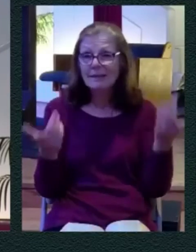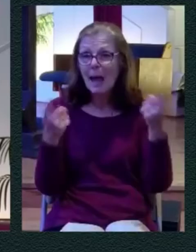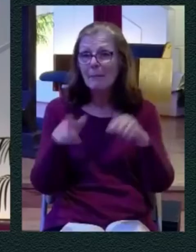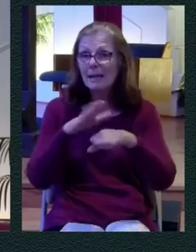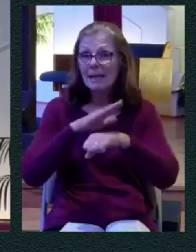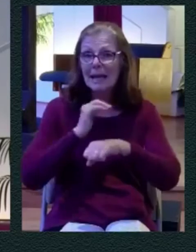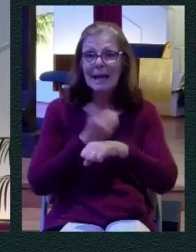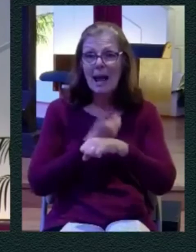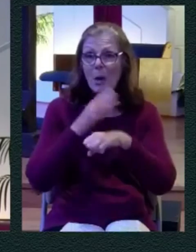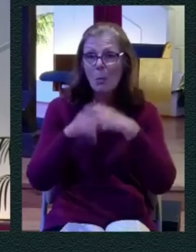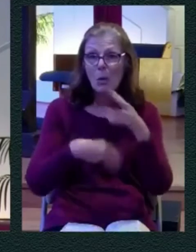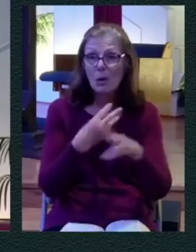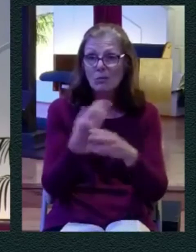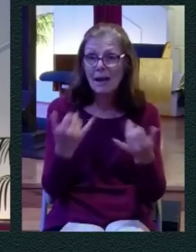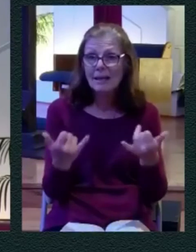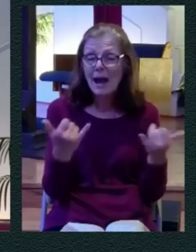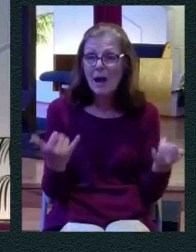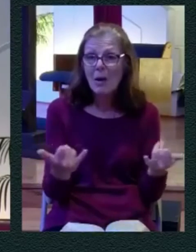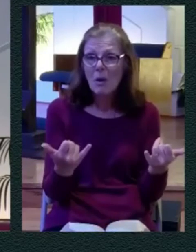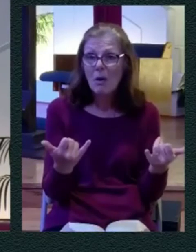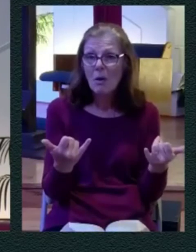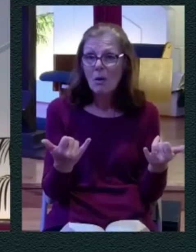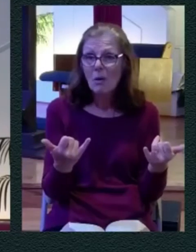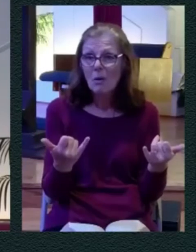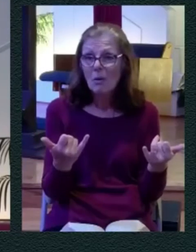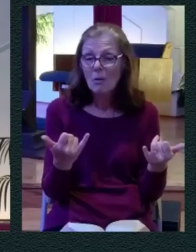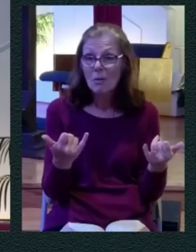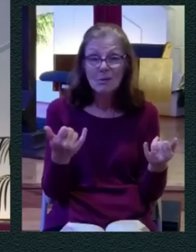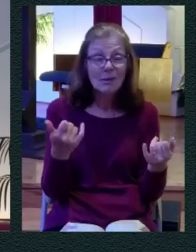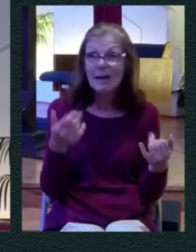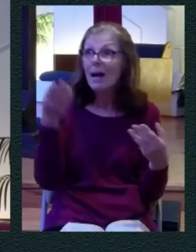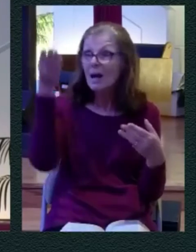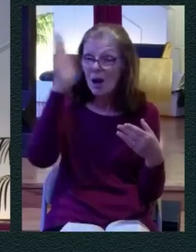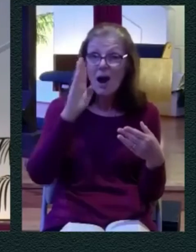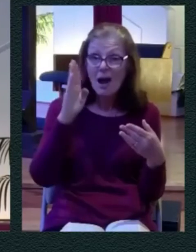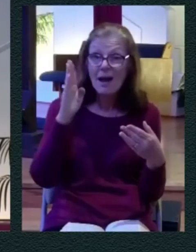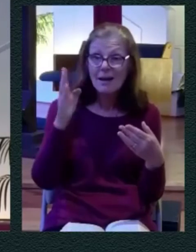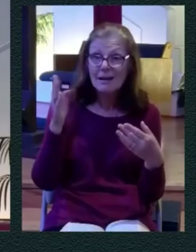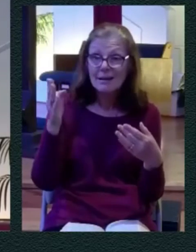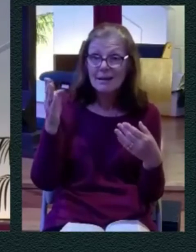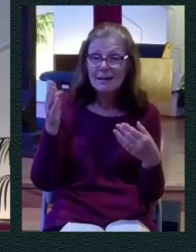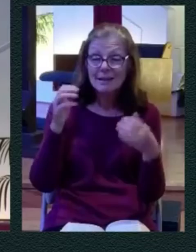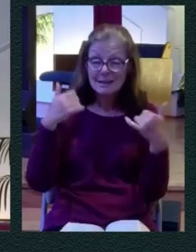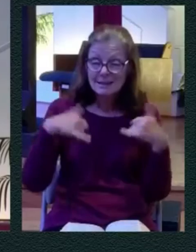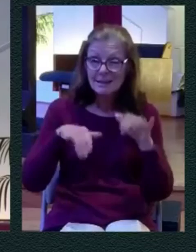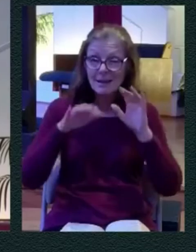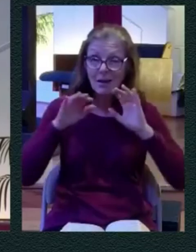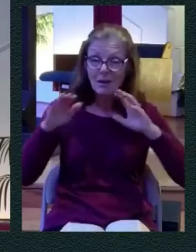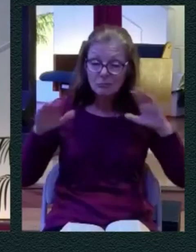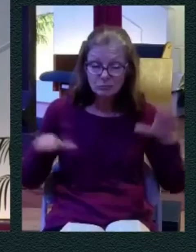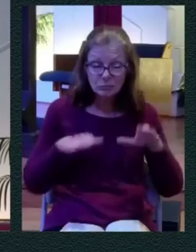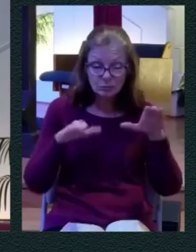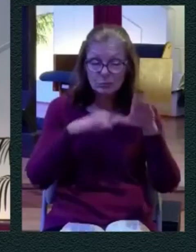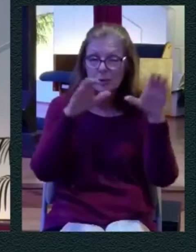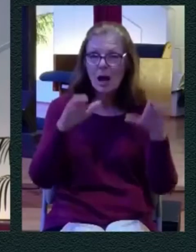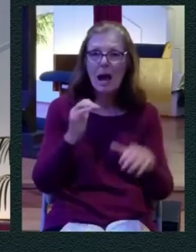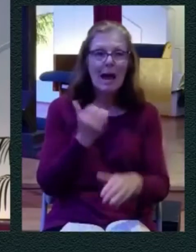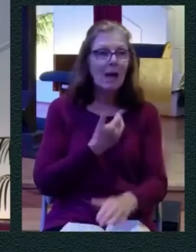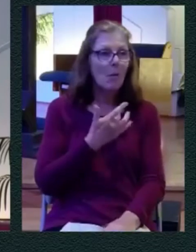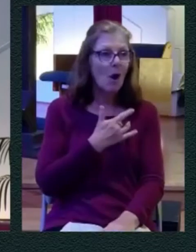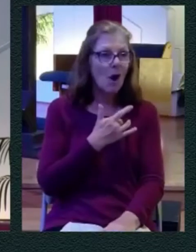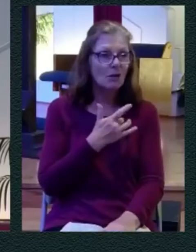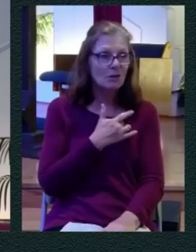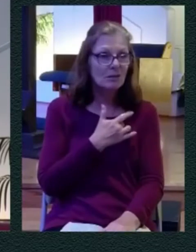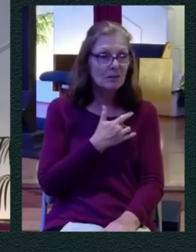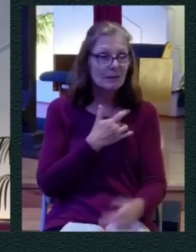He's pursuing you even there. He's pursuing our hearts even there. But